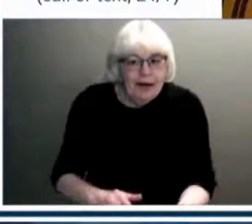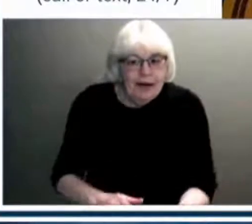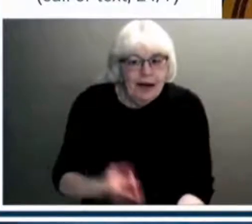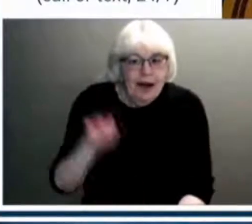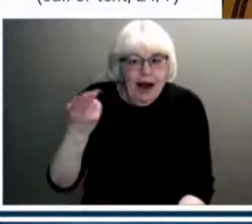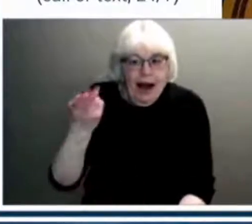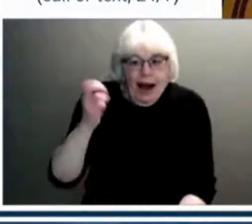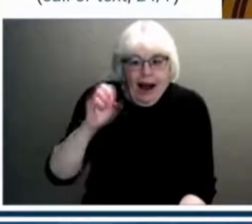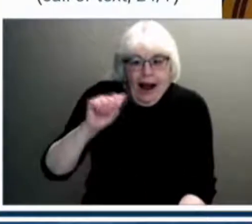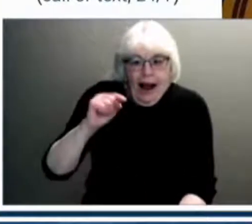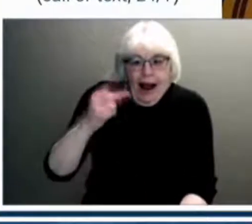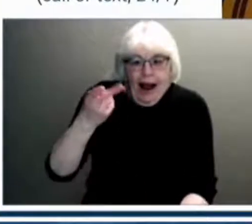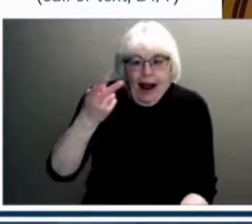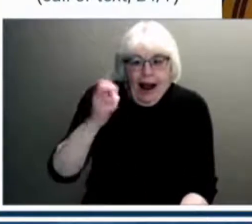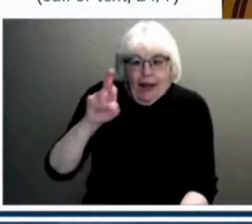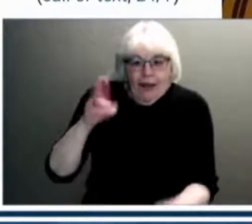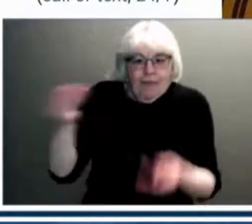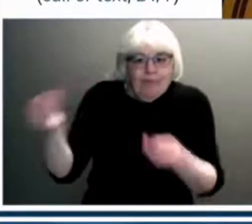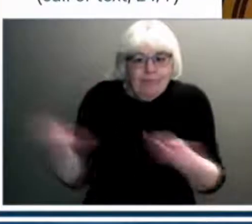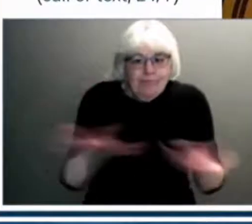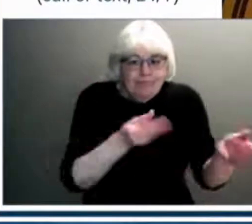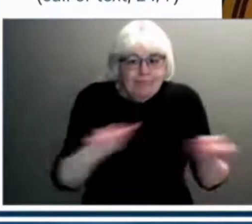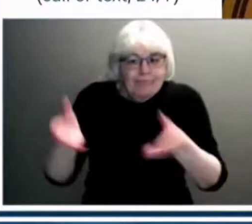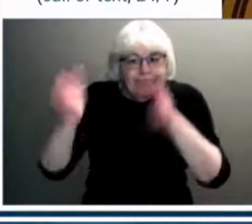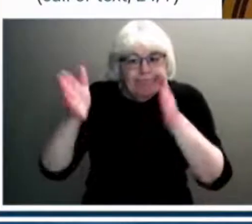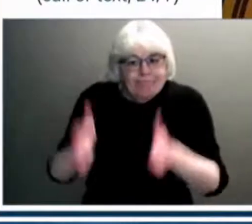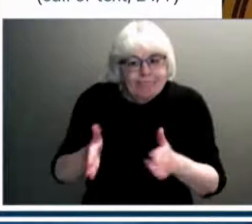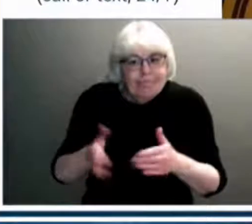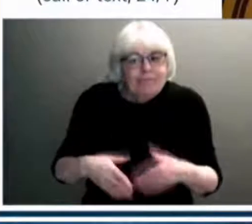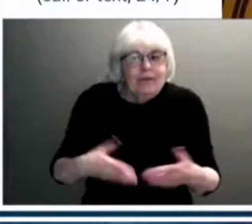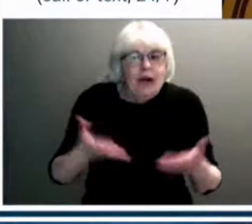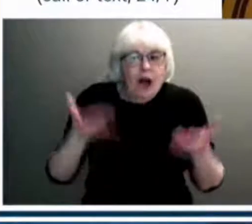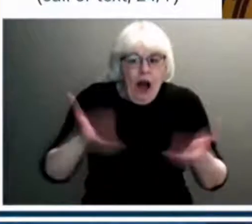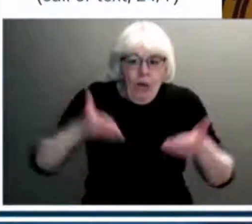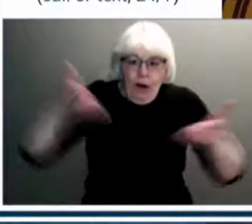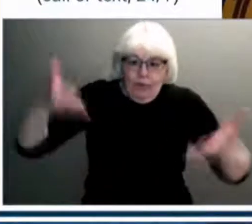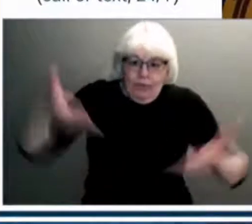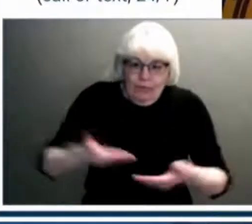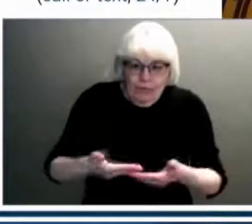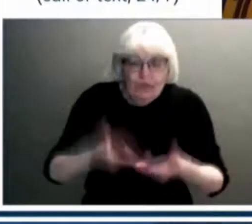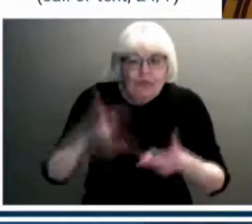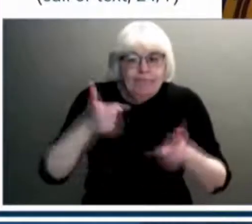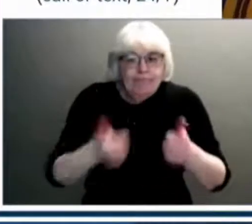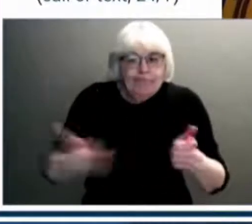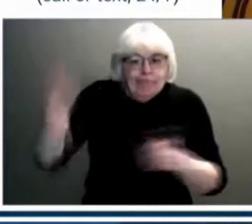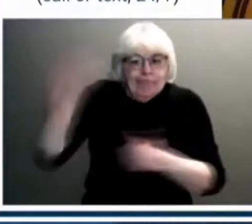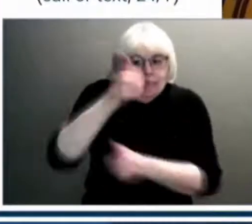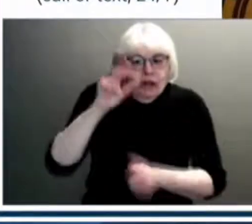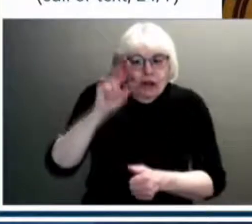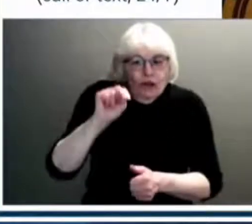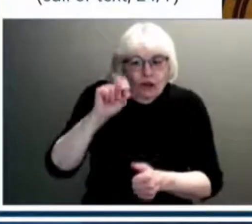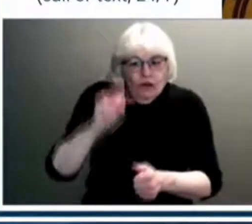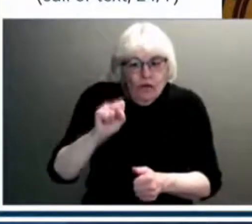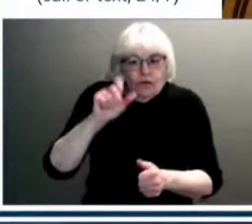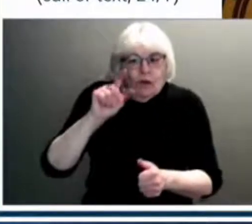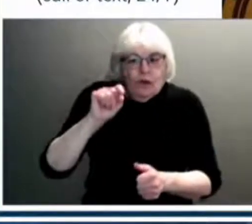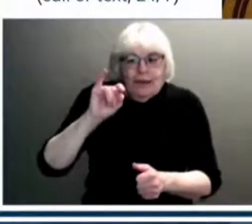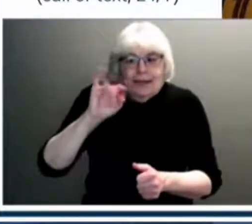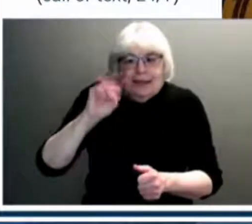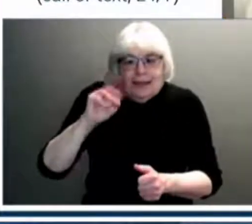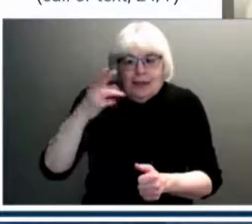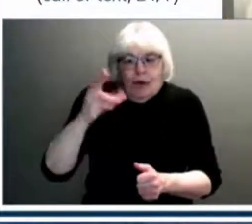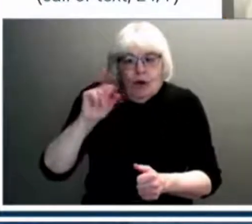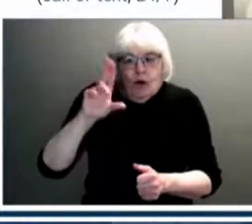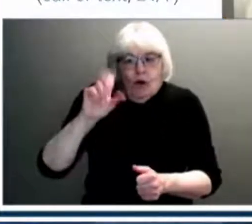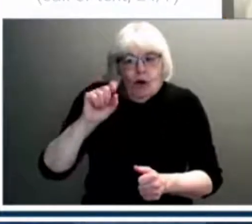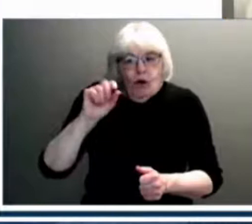to introduce the Honourable Tim Houston, Premier of Nova Scotia, and Dr. Robert Strang, Chief Medical Officer of Health for Nova Scotia.